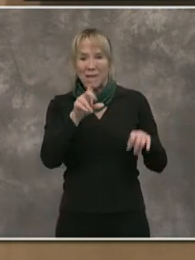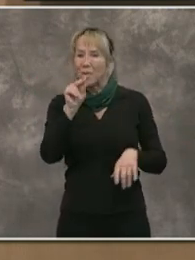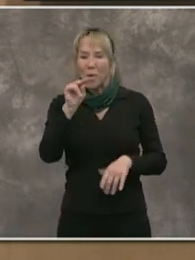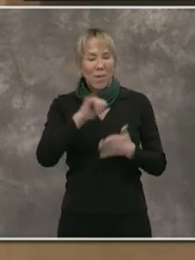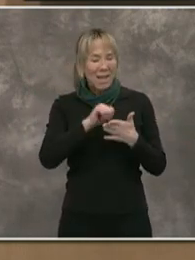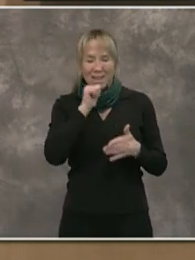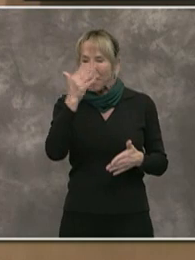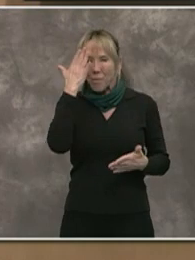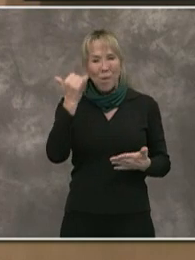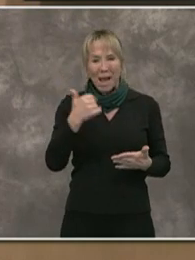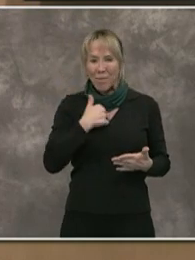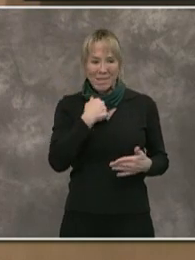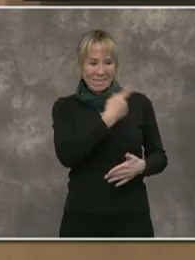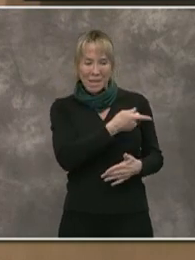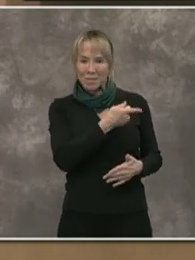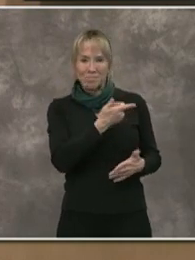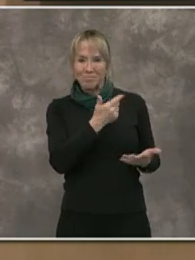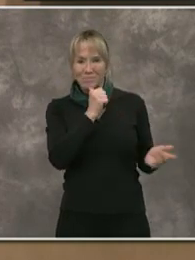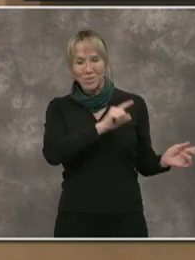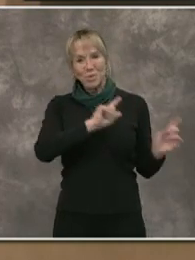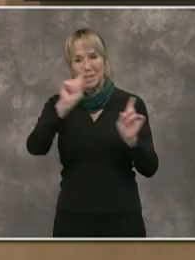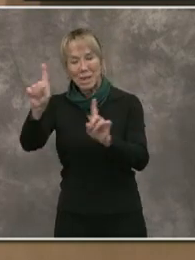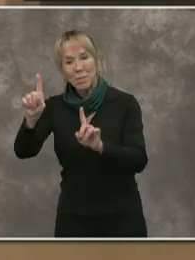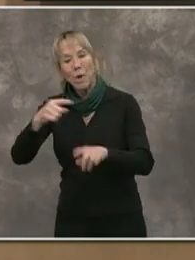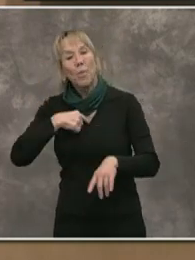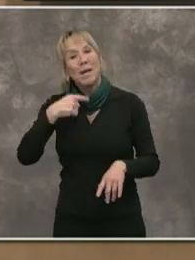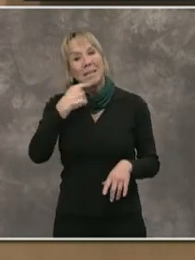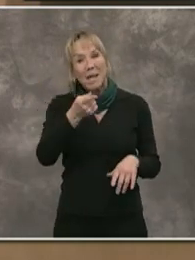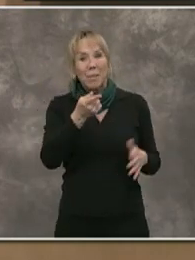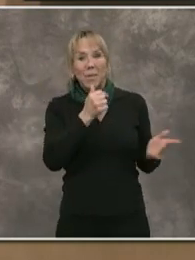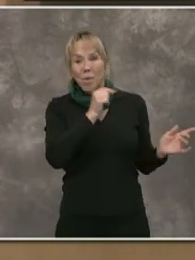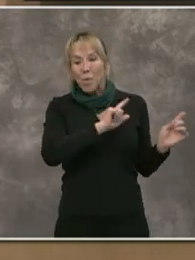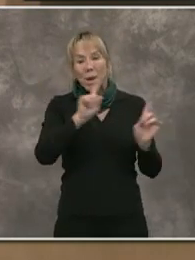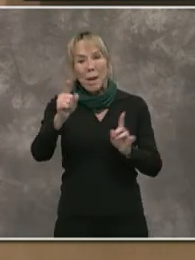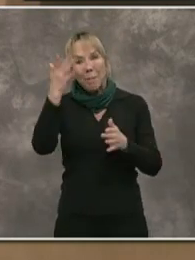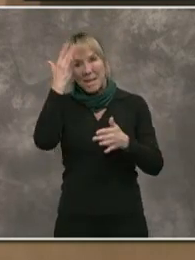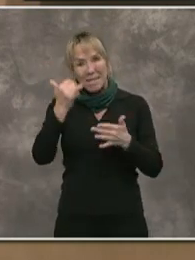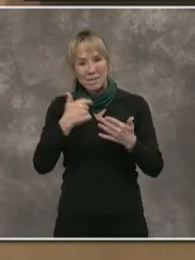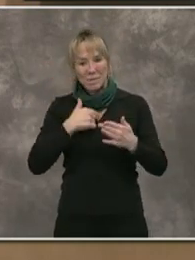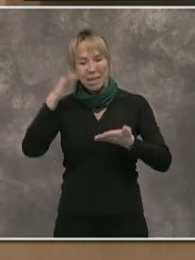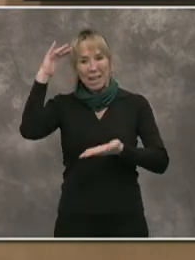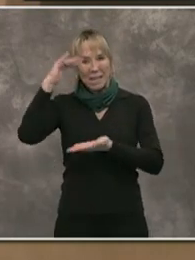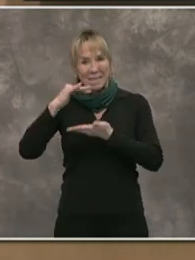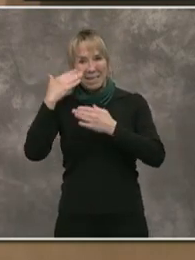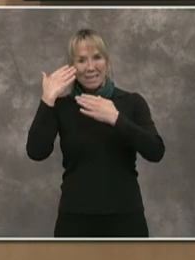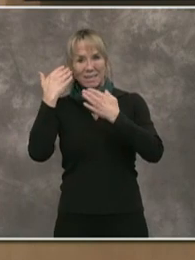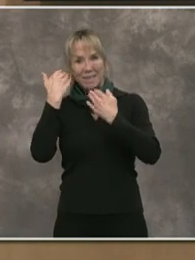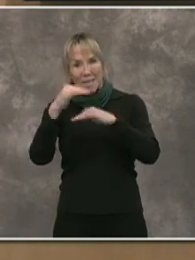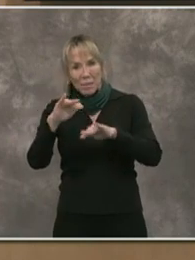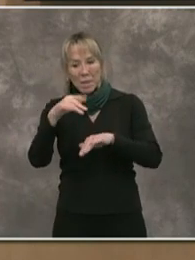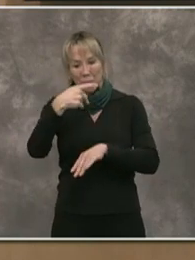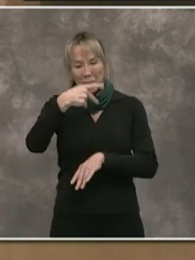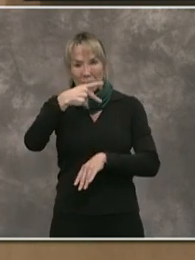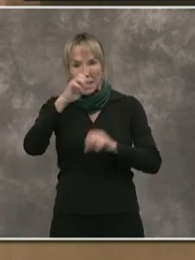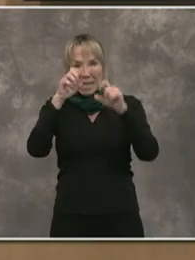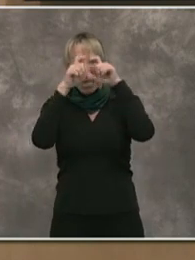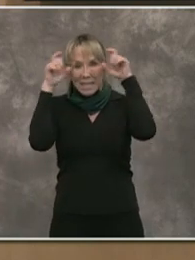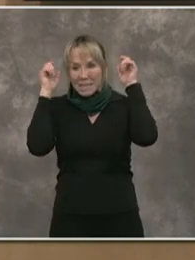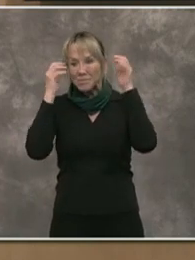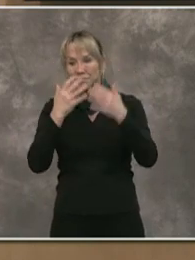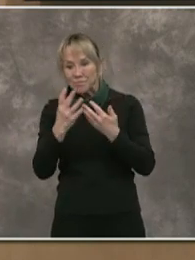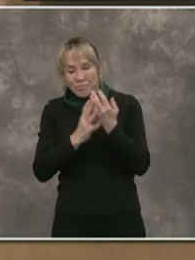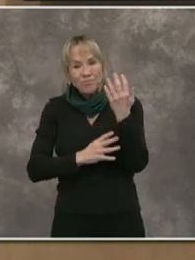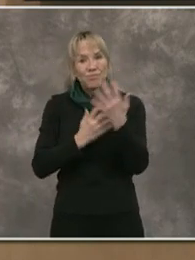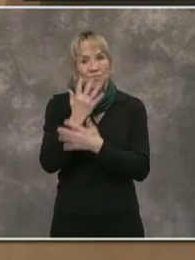the limitations of personal protective equipment, we want to make sure that it's prioritized to care in the hospital. And if we